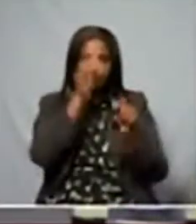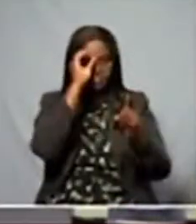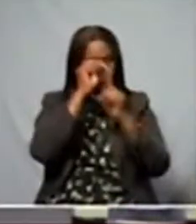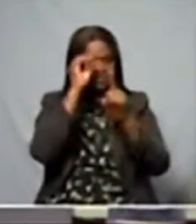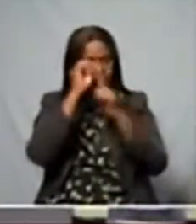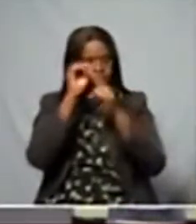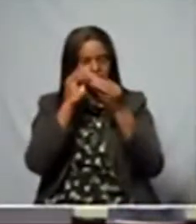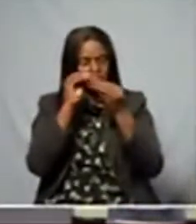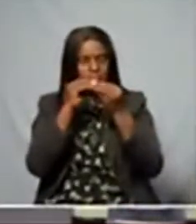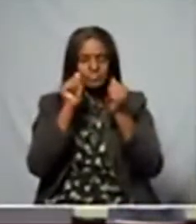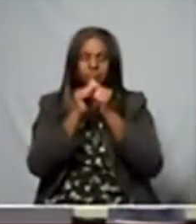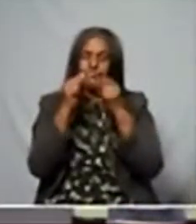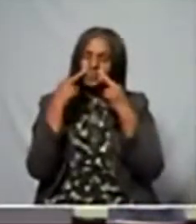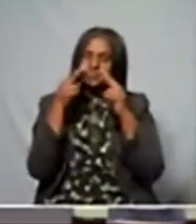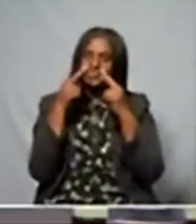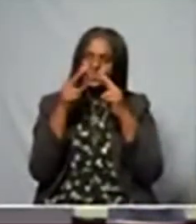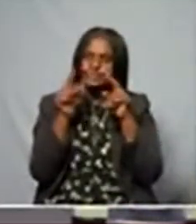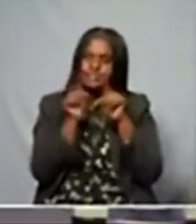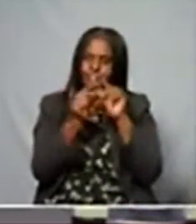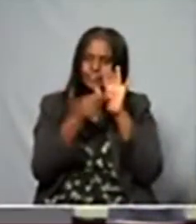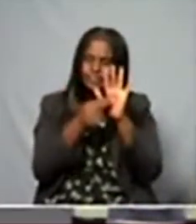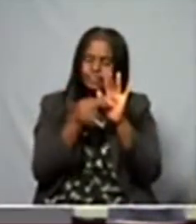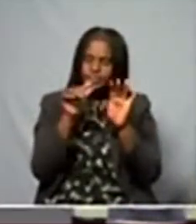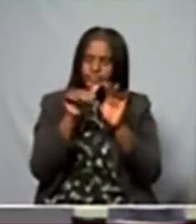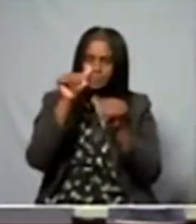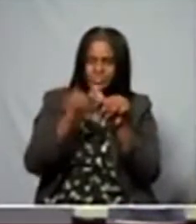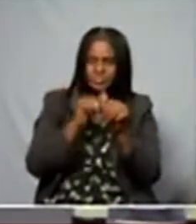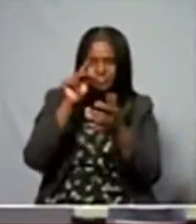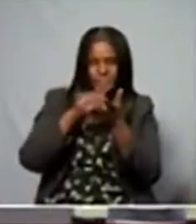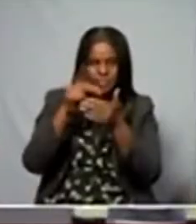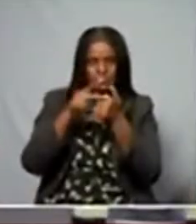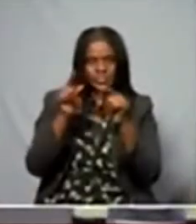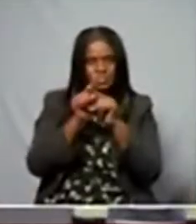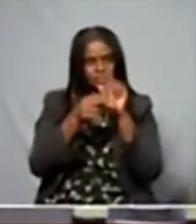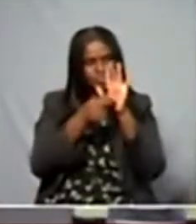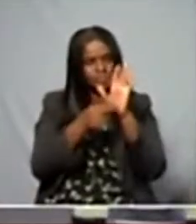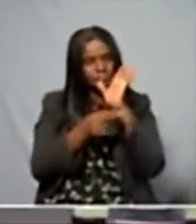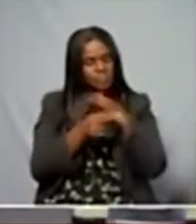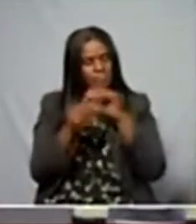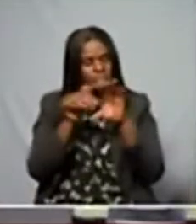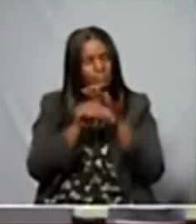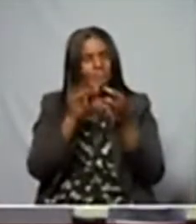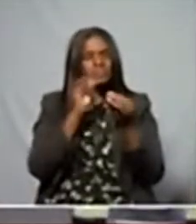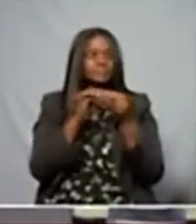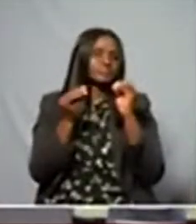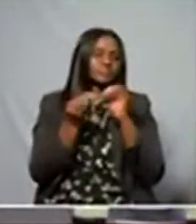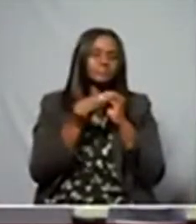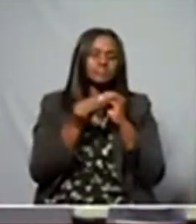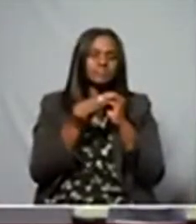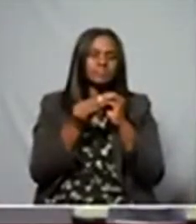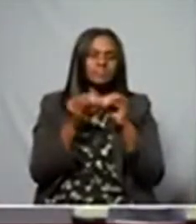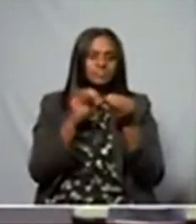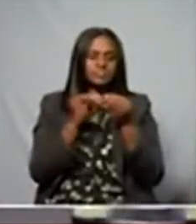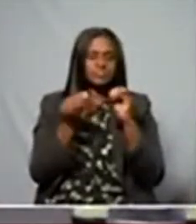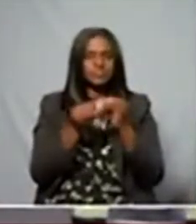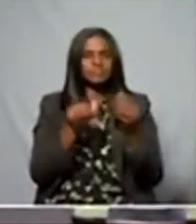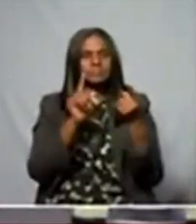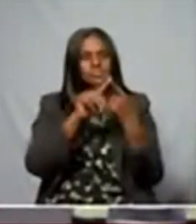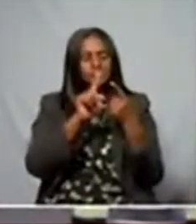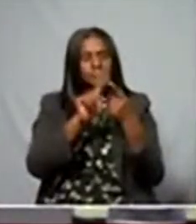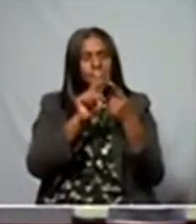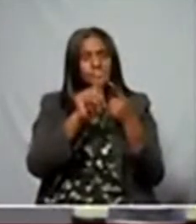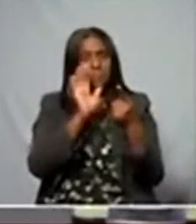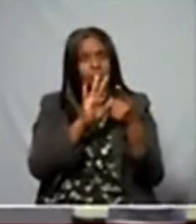and outcome as shown by each program is indicated in Annex 1.